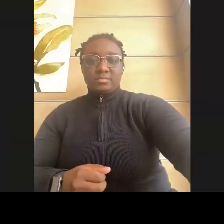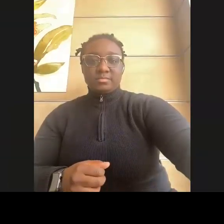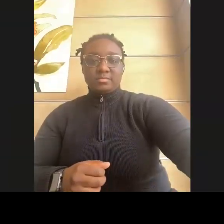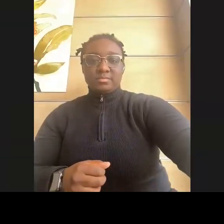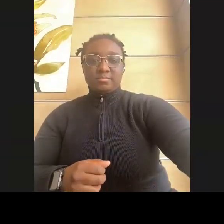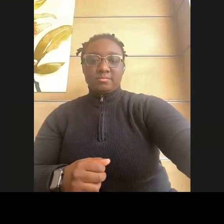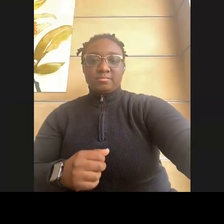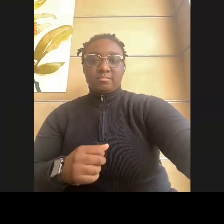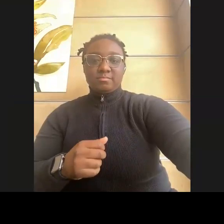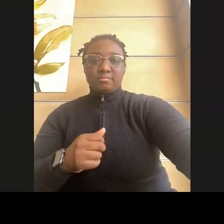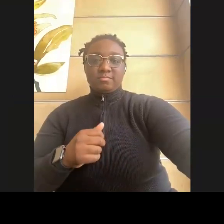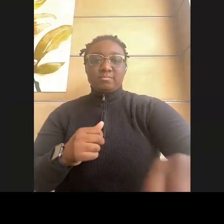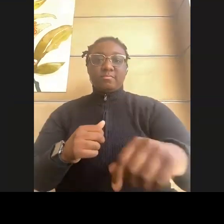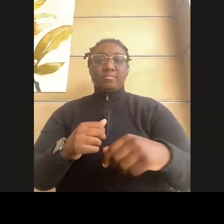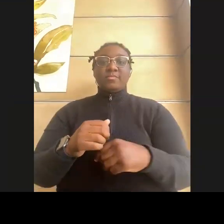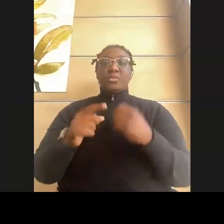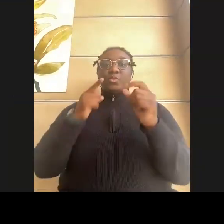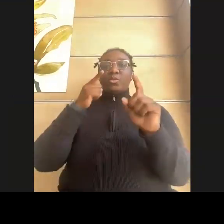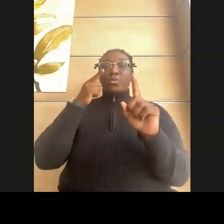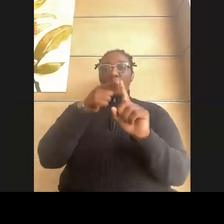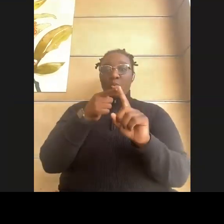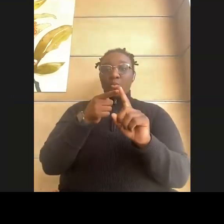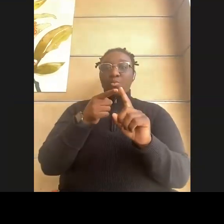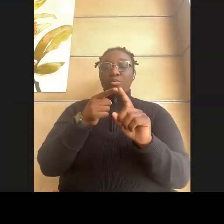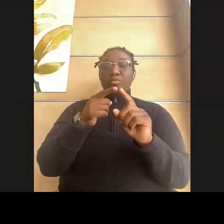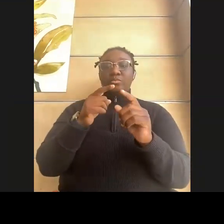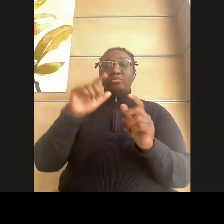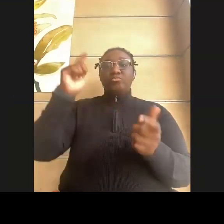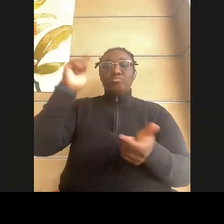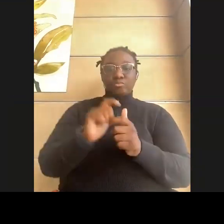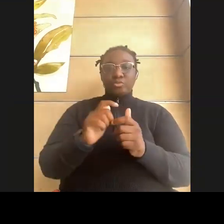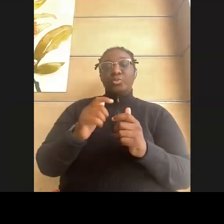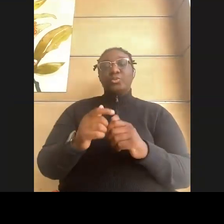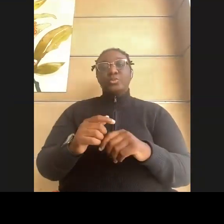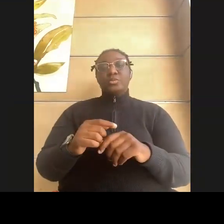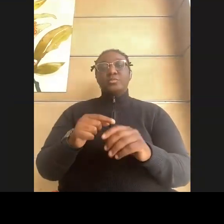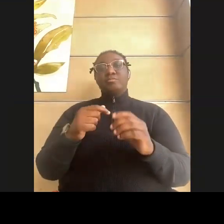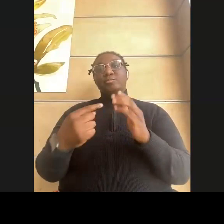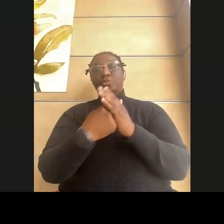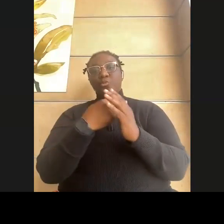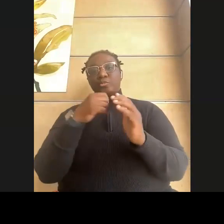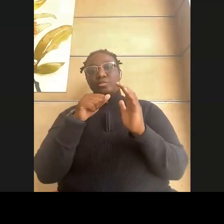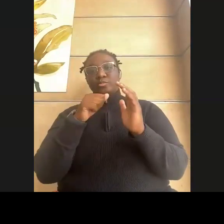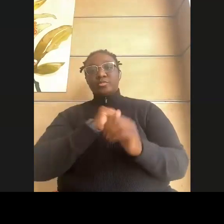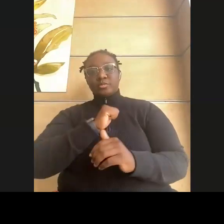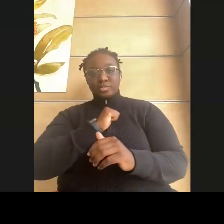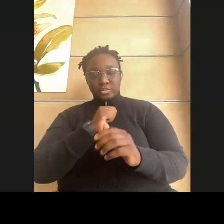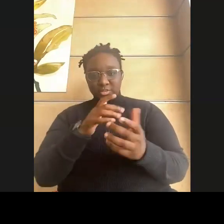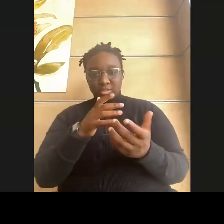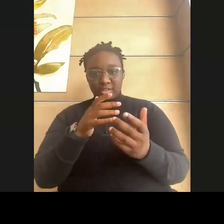The goal of this project is to reduce suicide rates and self-harm emergency visits in those counties by